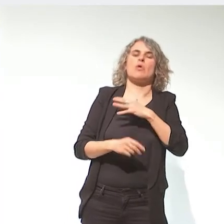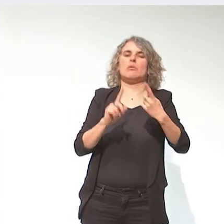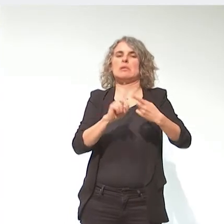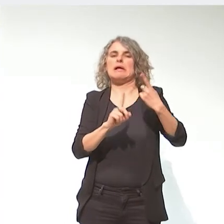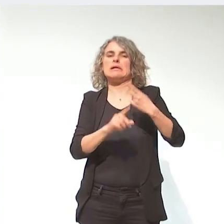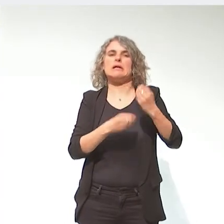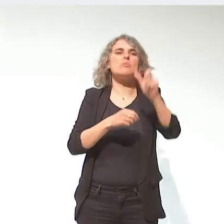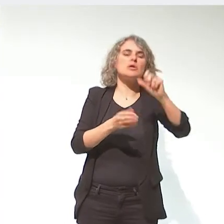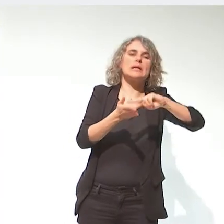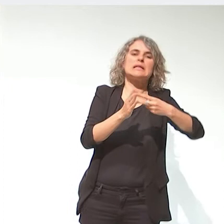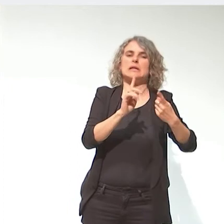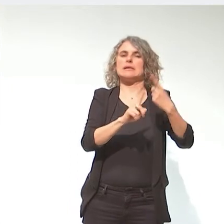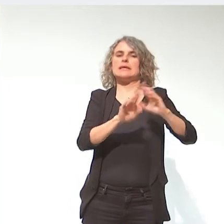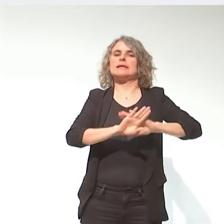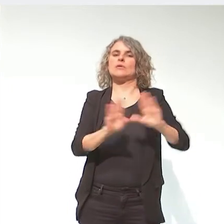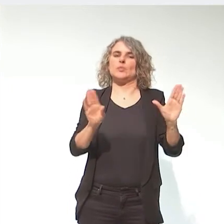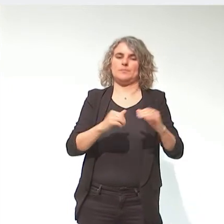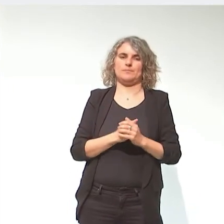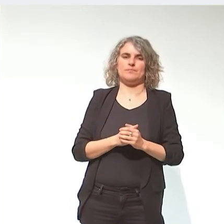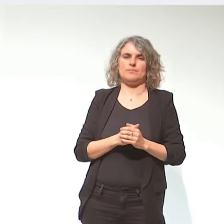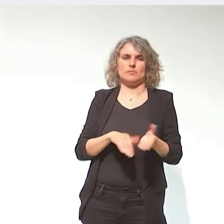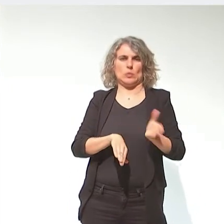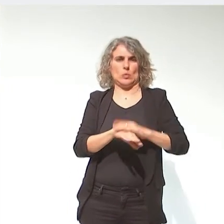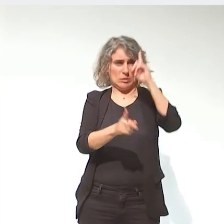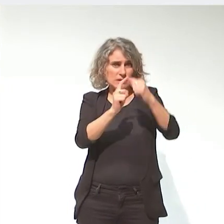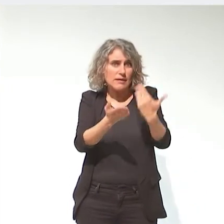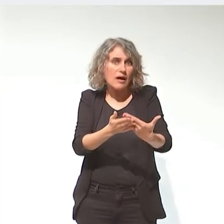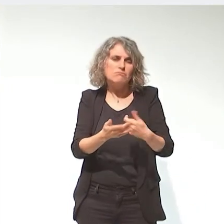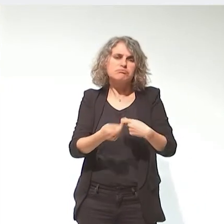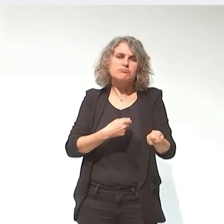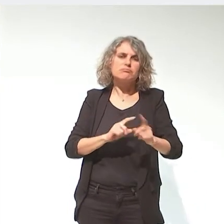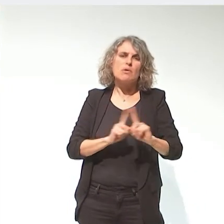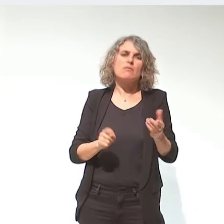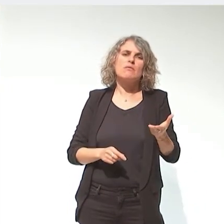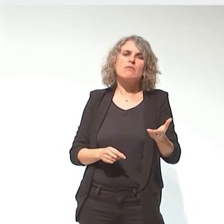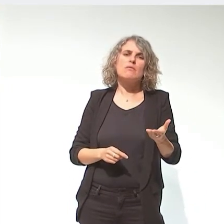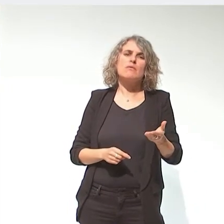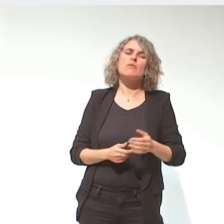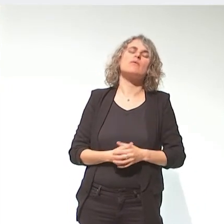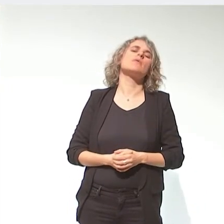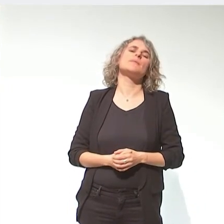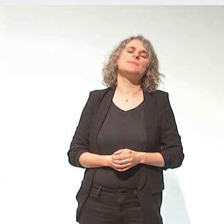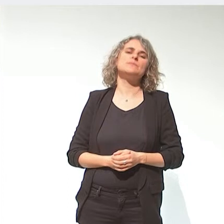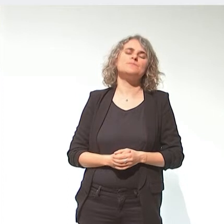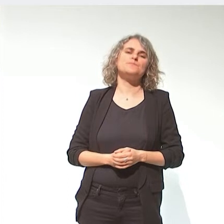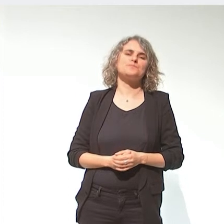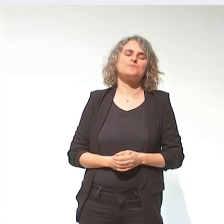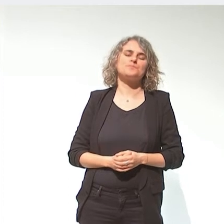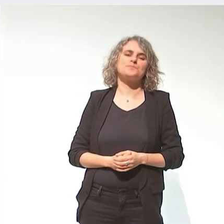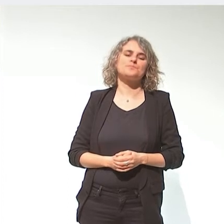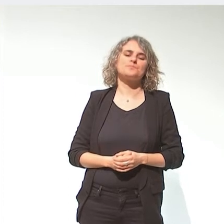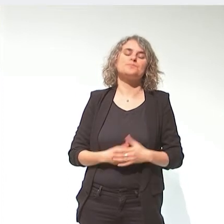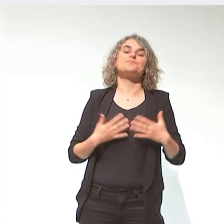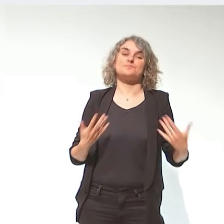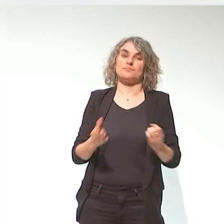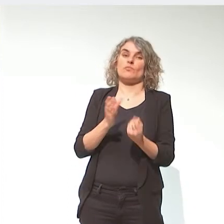it is not the objective, of course, it doesn't. So with this new legislation, we try